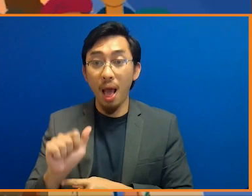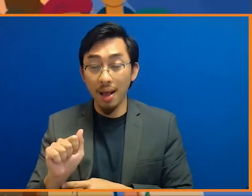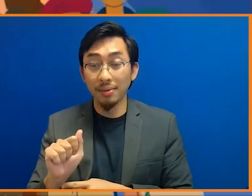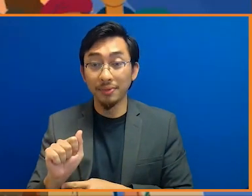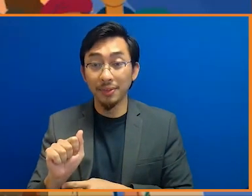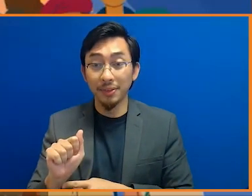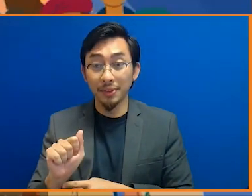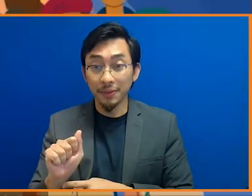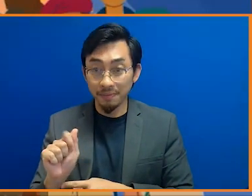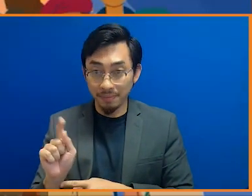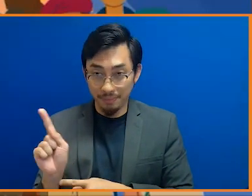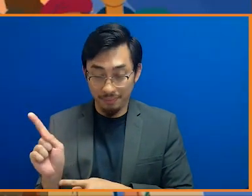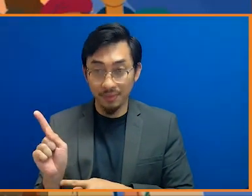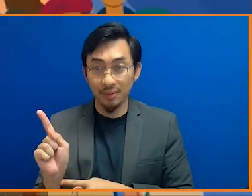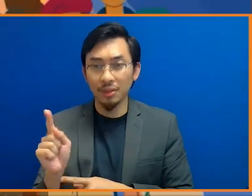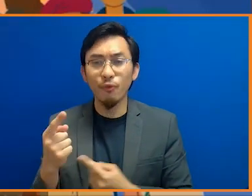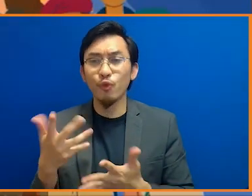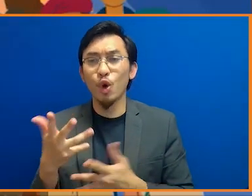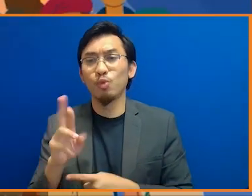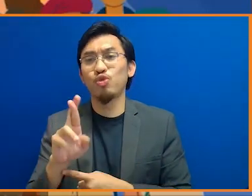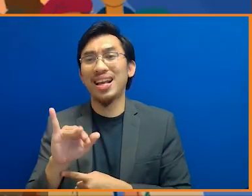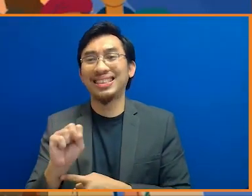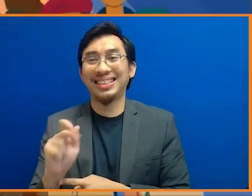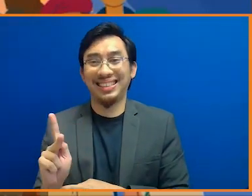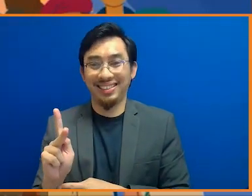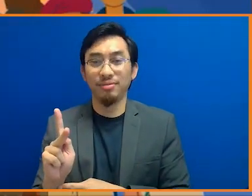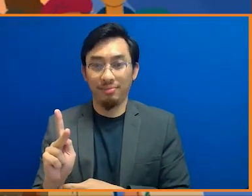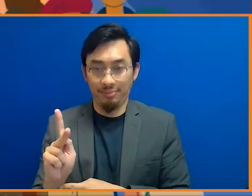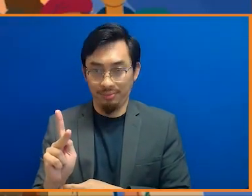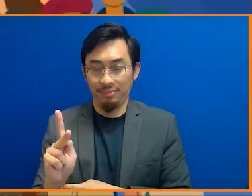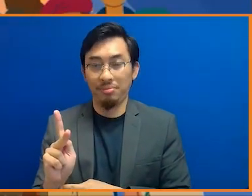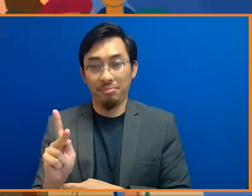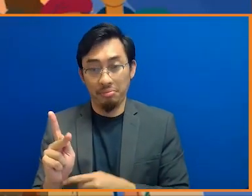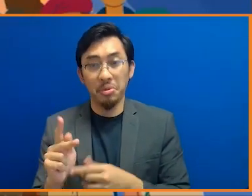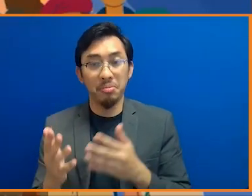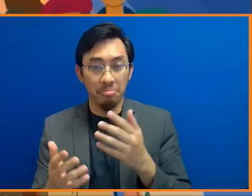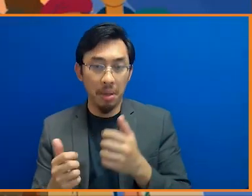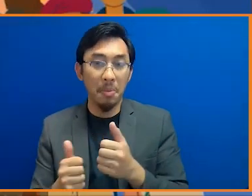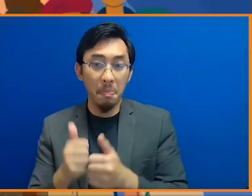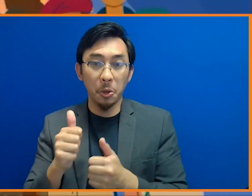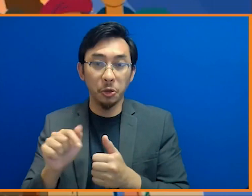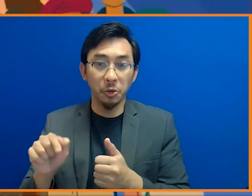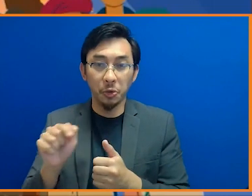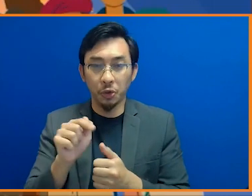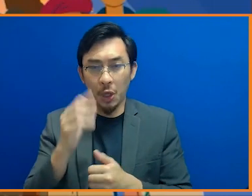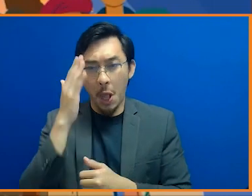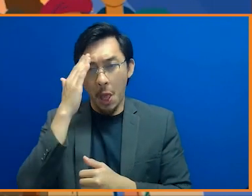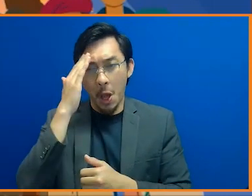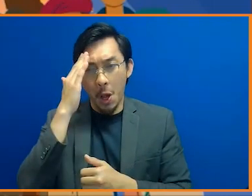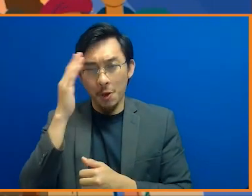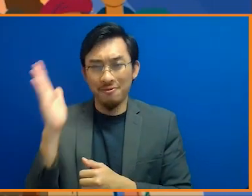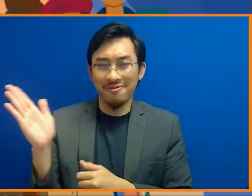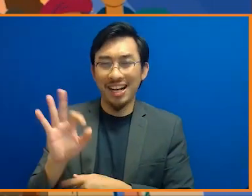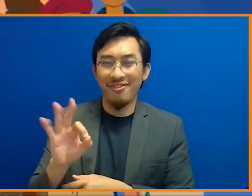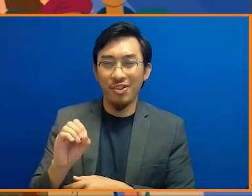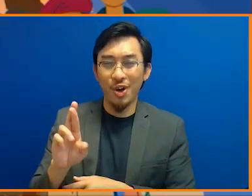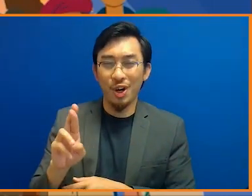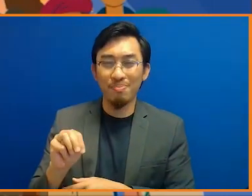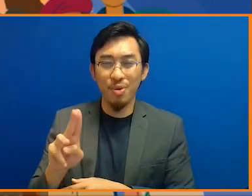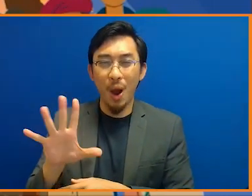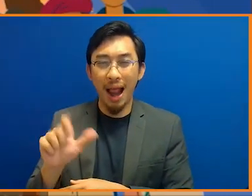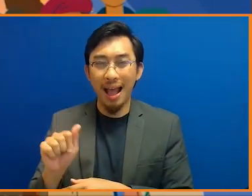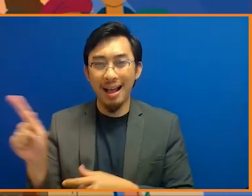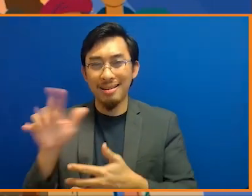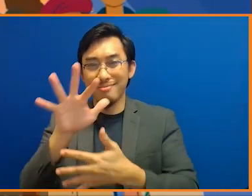formula actually for risk. I think most of you probably are very familiar with this